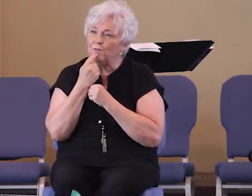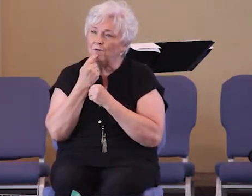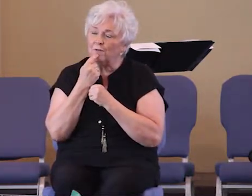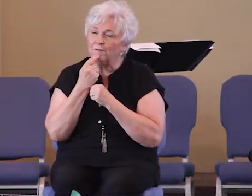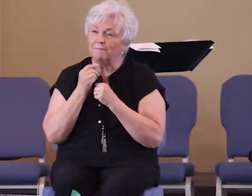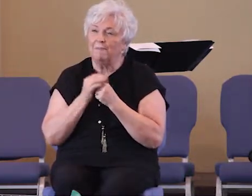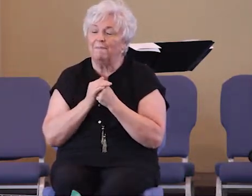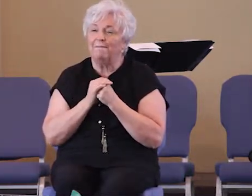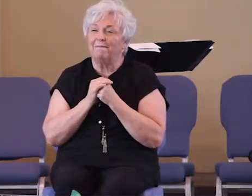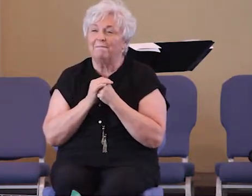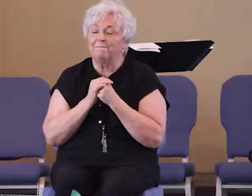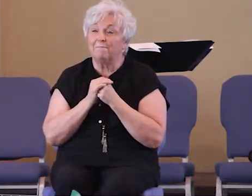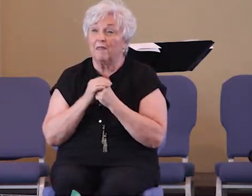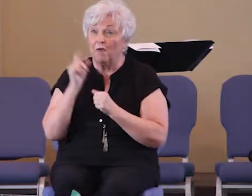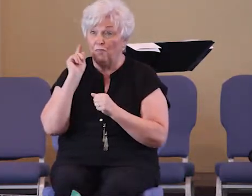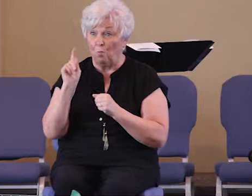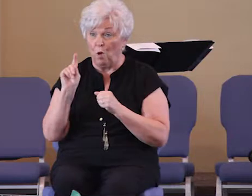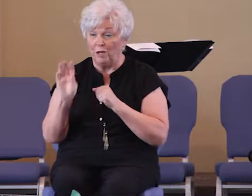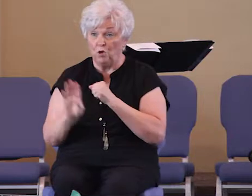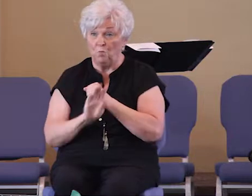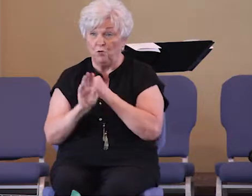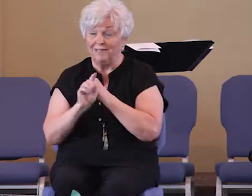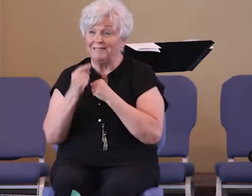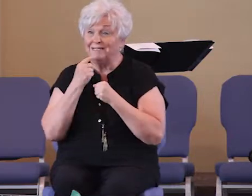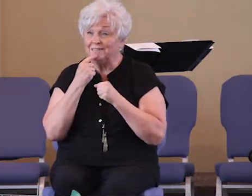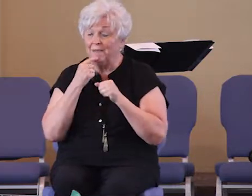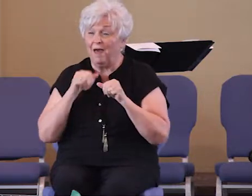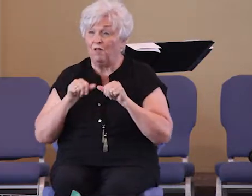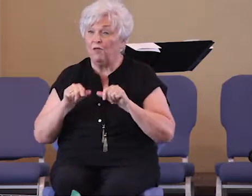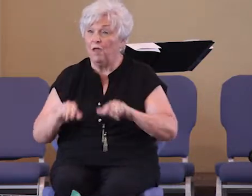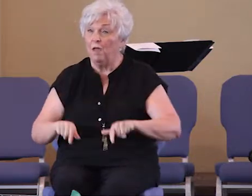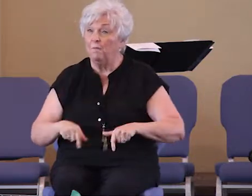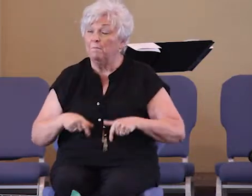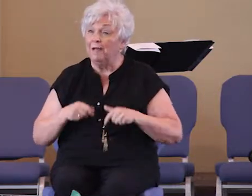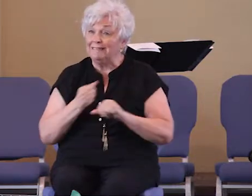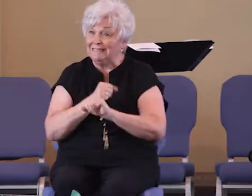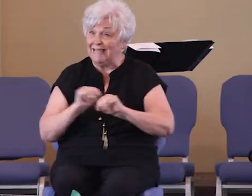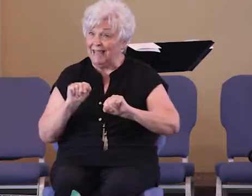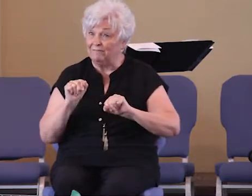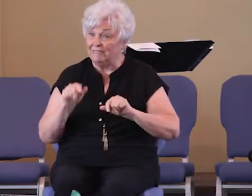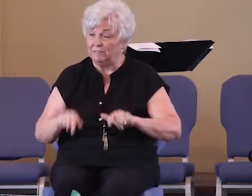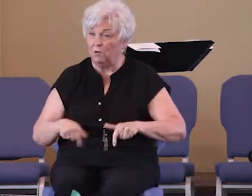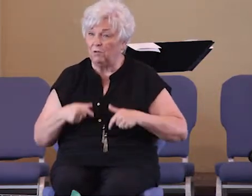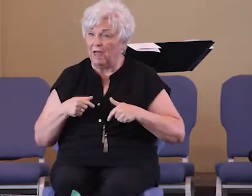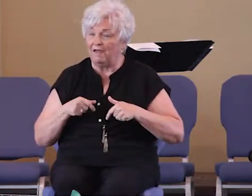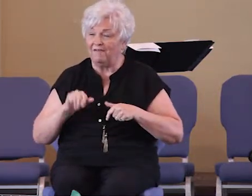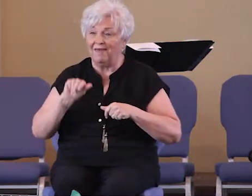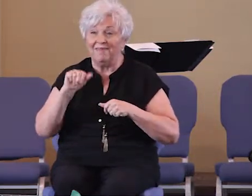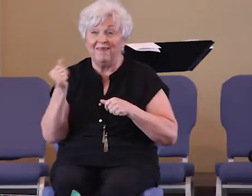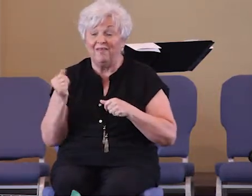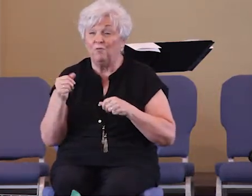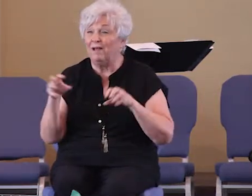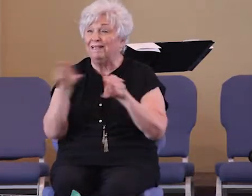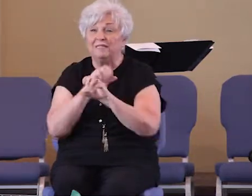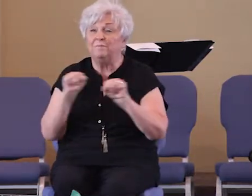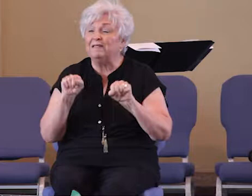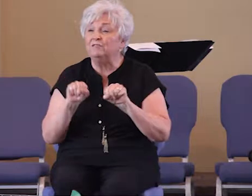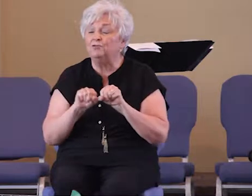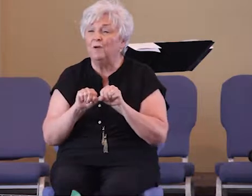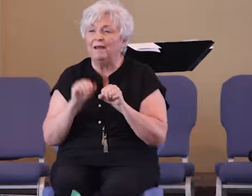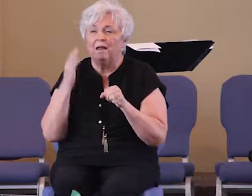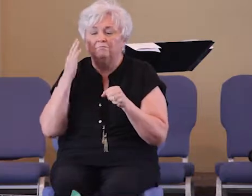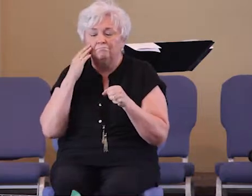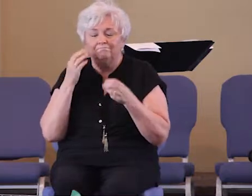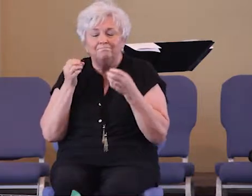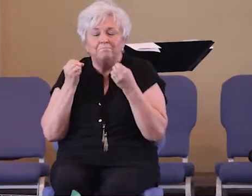The one who guards his mouth preserves his life. The other one comes to ruin. Oh, I know there are so many people that wish they